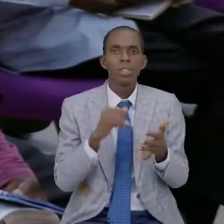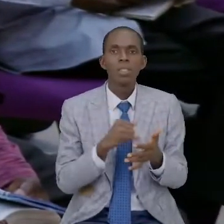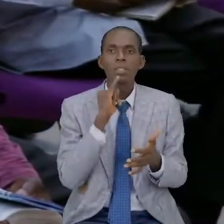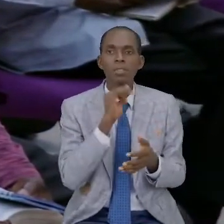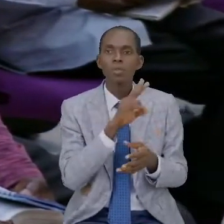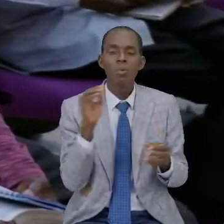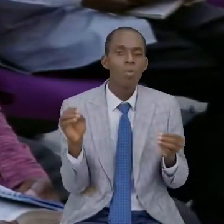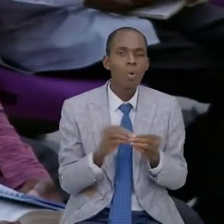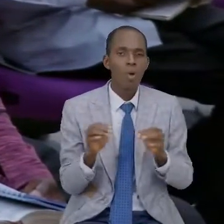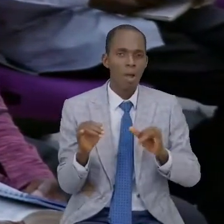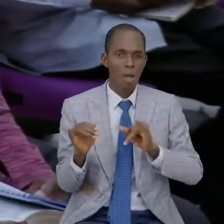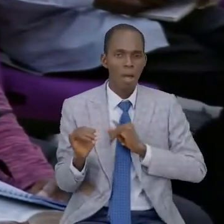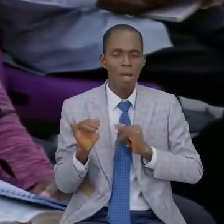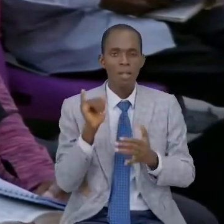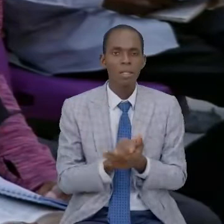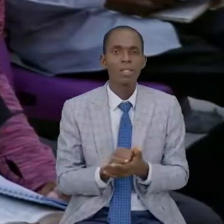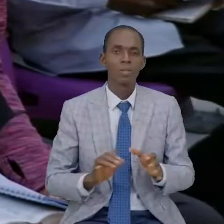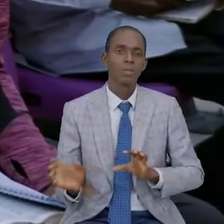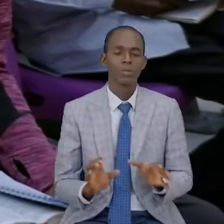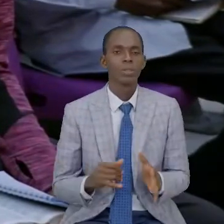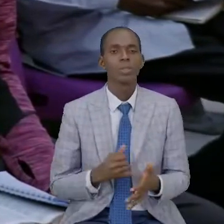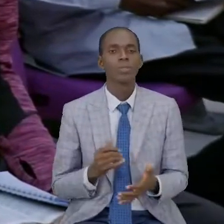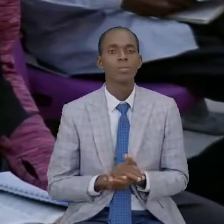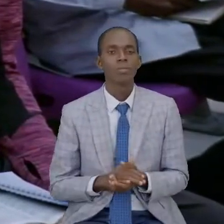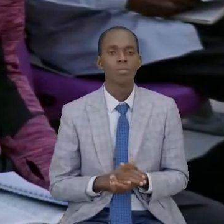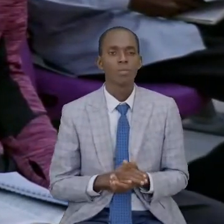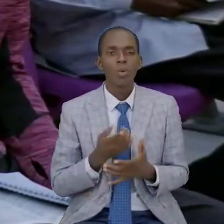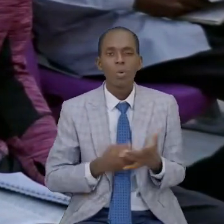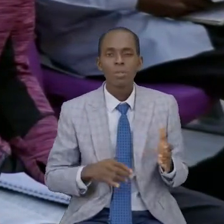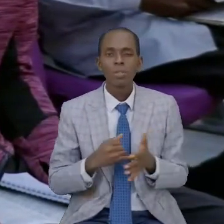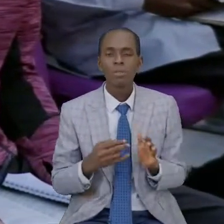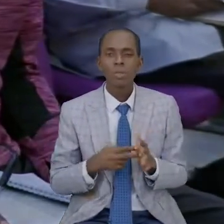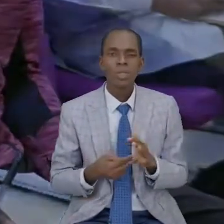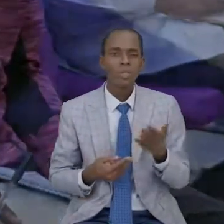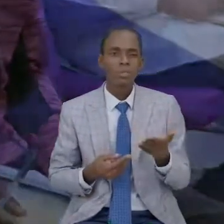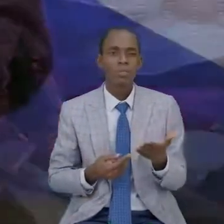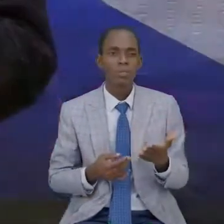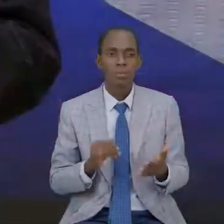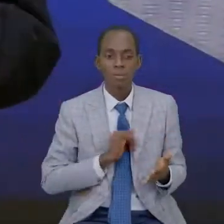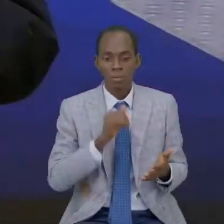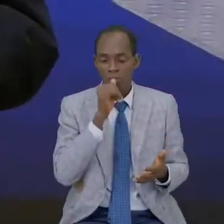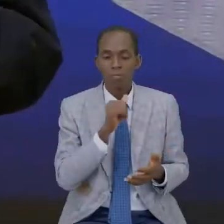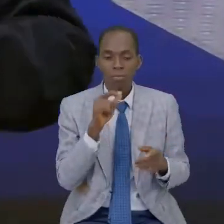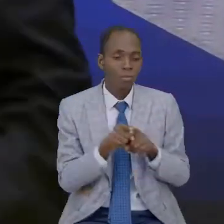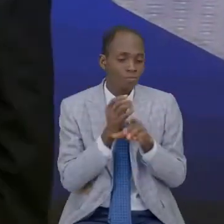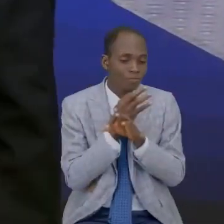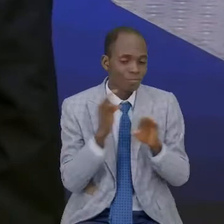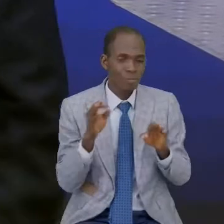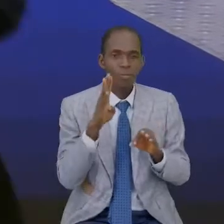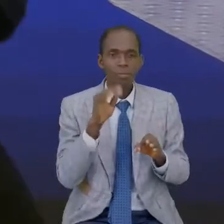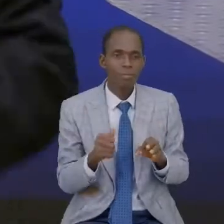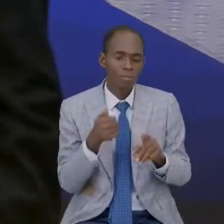it. It is no more I that do it. What's he saying? I'm not as free by